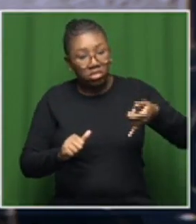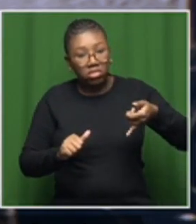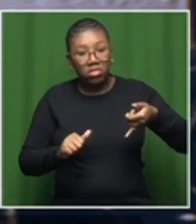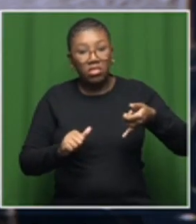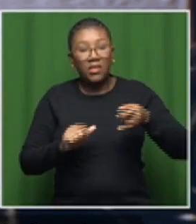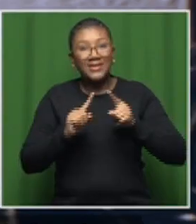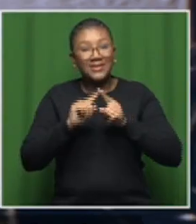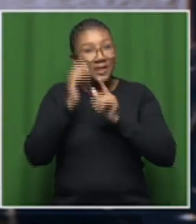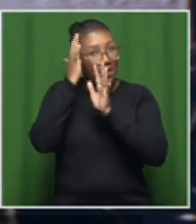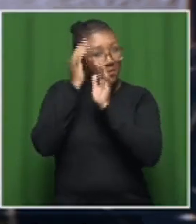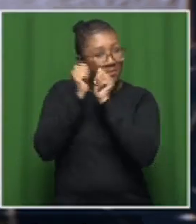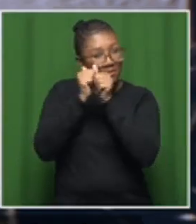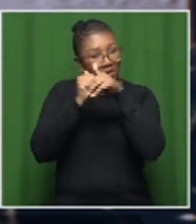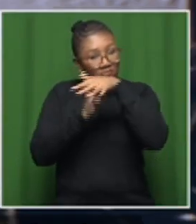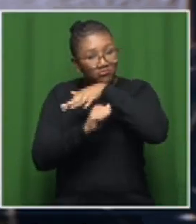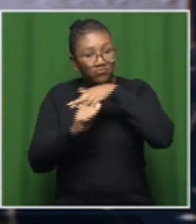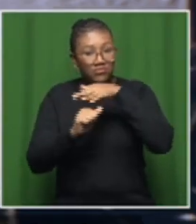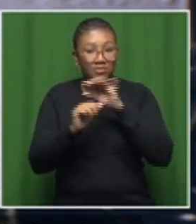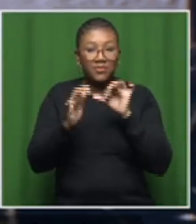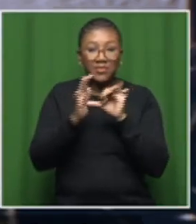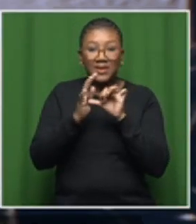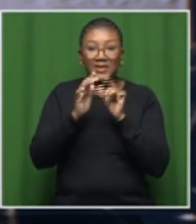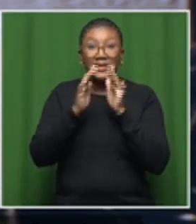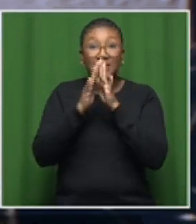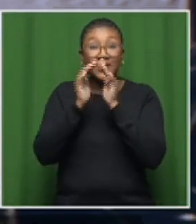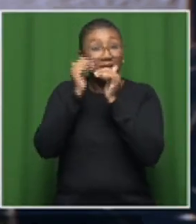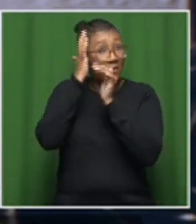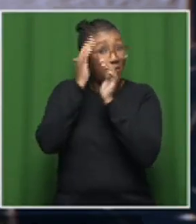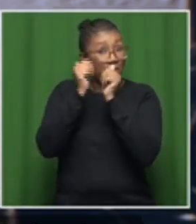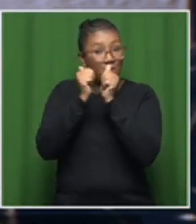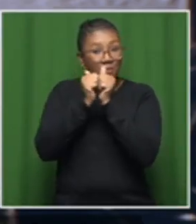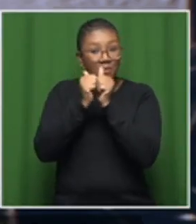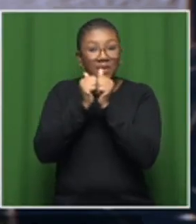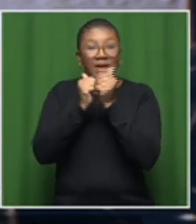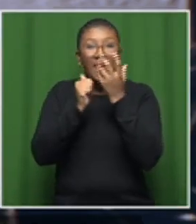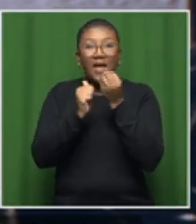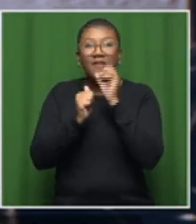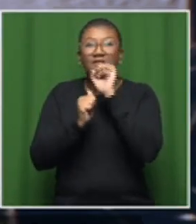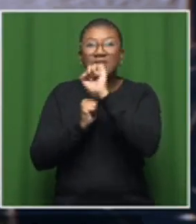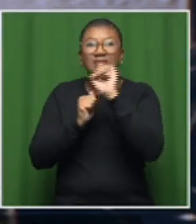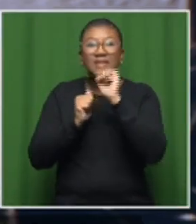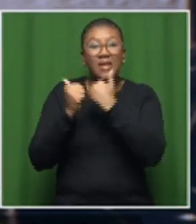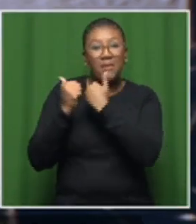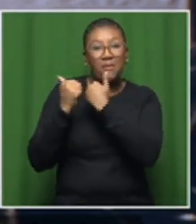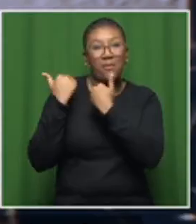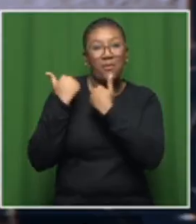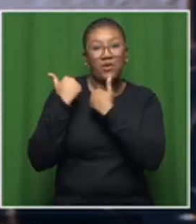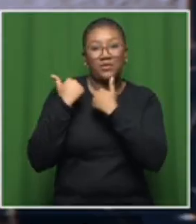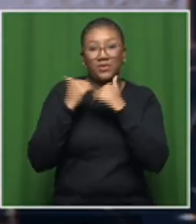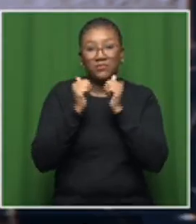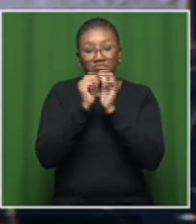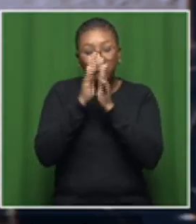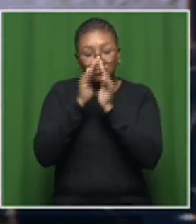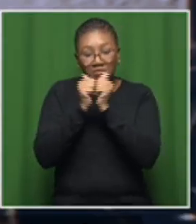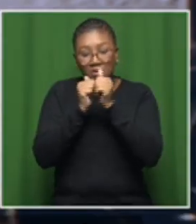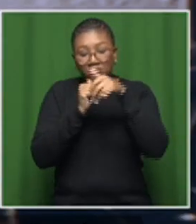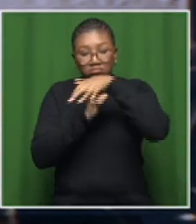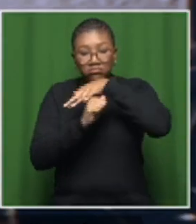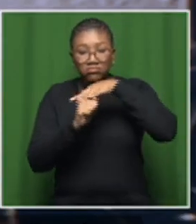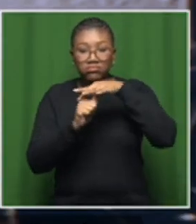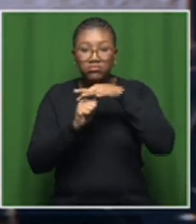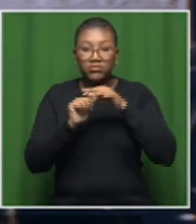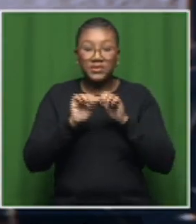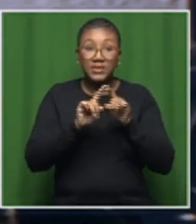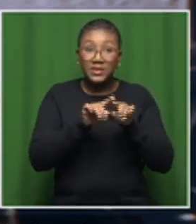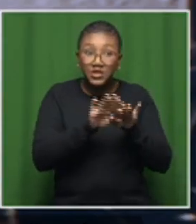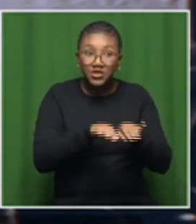that your brain, each of your brain lobes have lots of different functions and they all work together. And so it's really just interesting watching the children